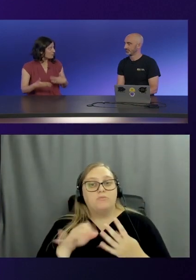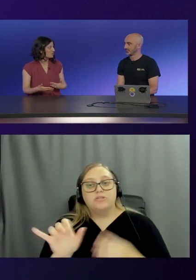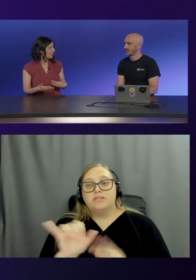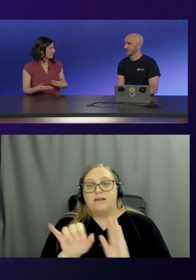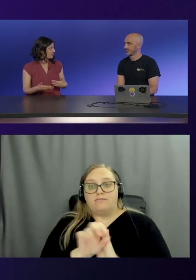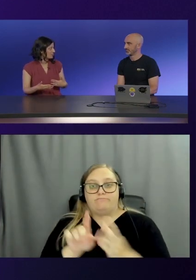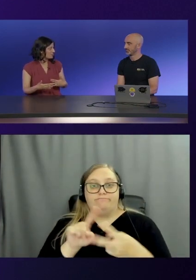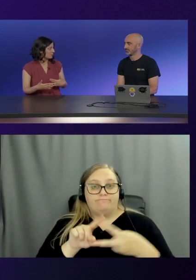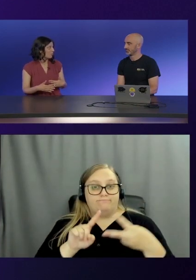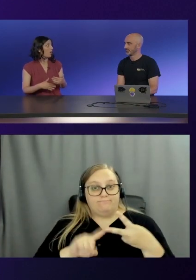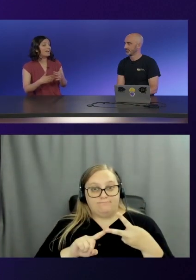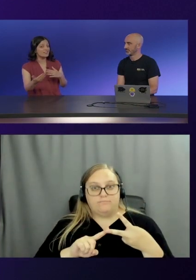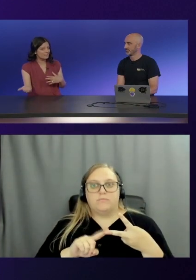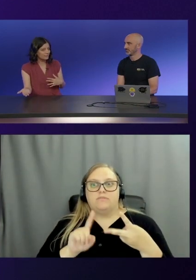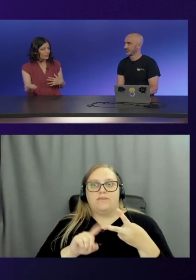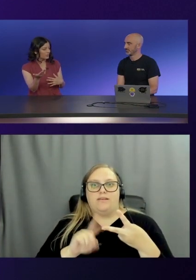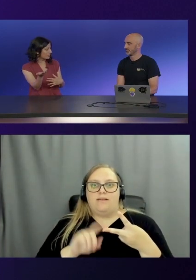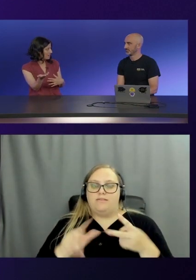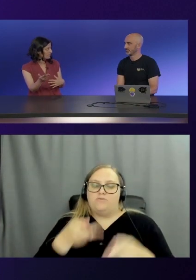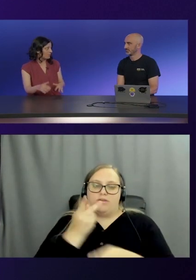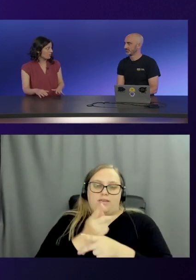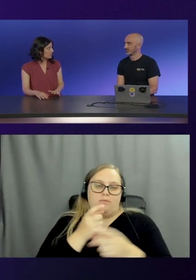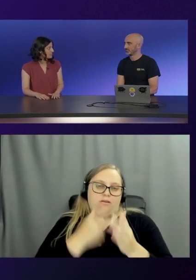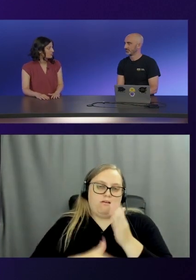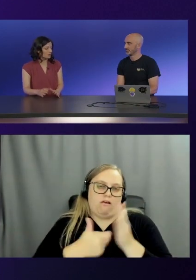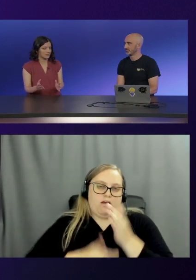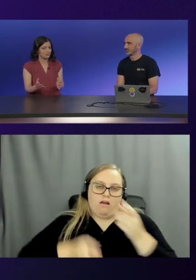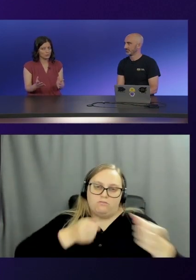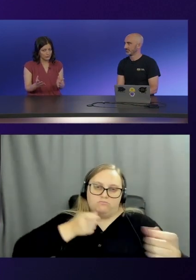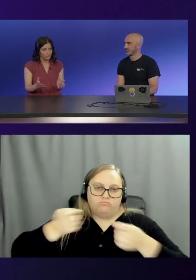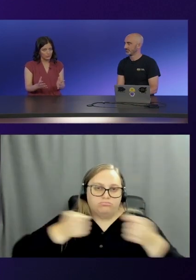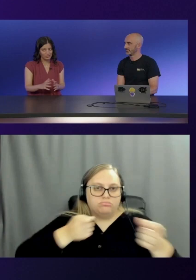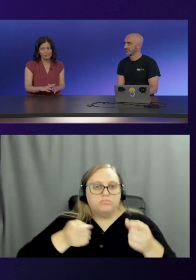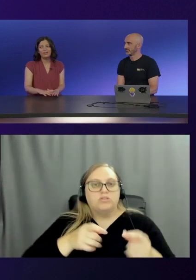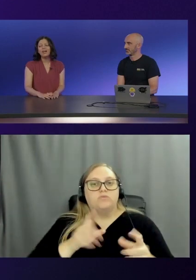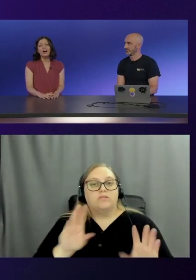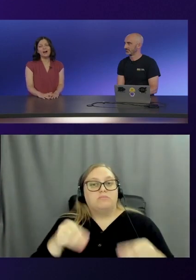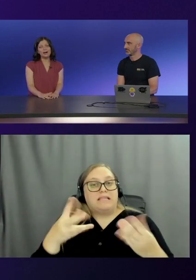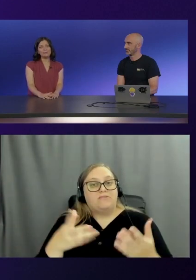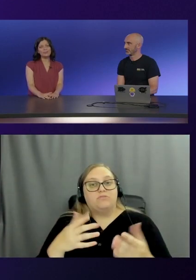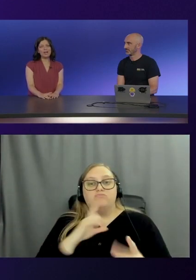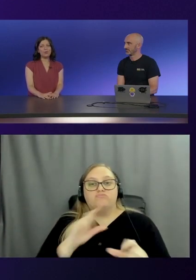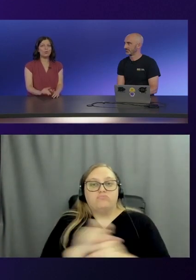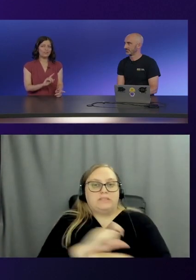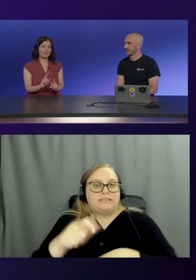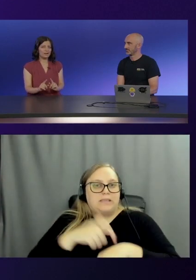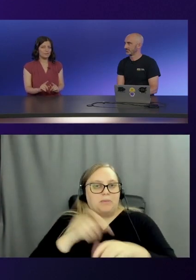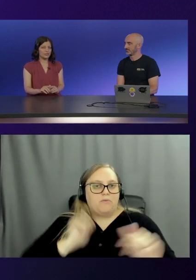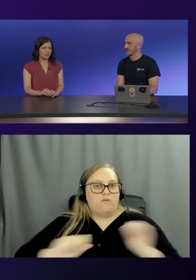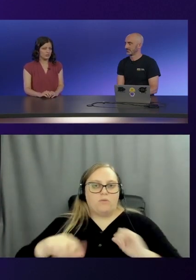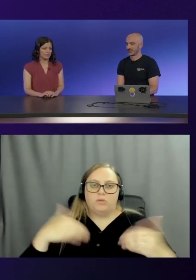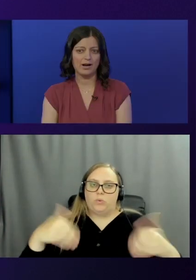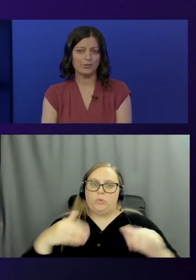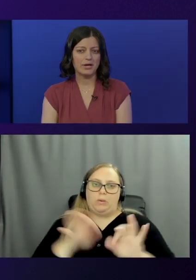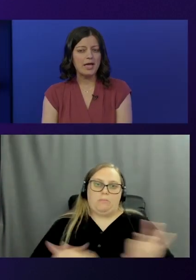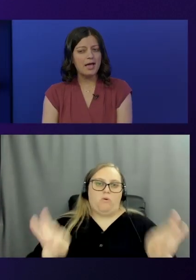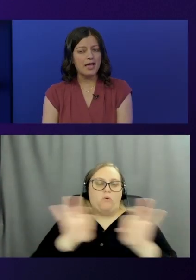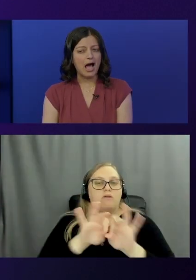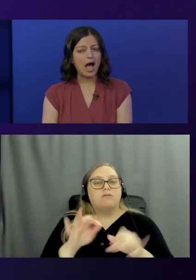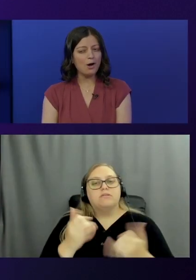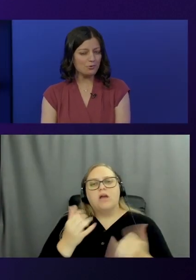keep those costs under control while delivering real-time performance is just so critical. Now, one thing I was curious